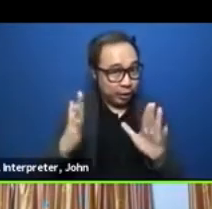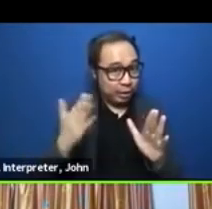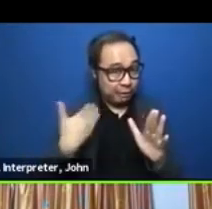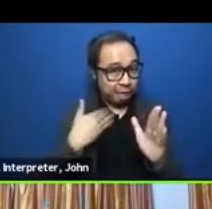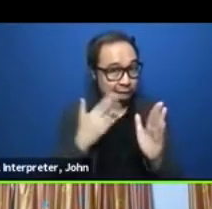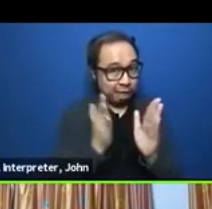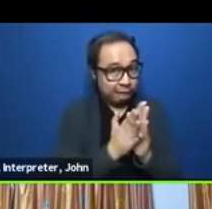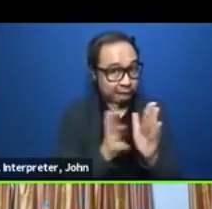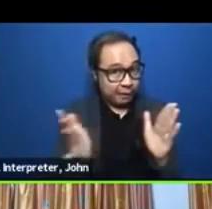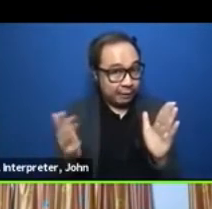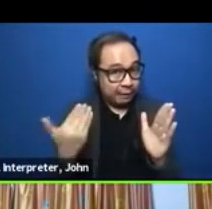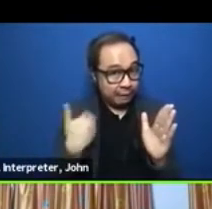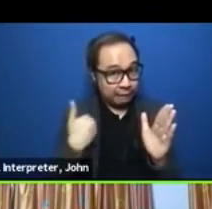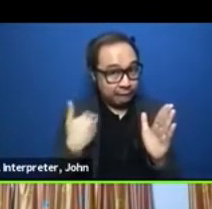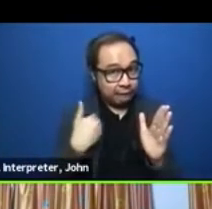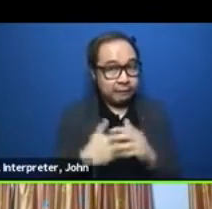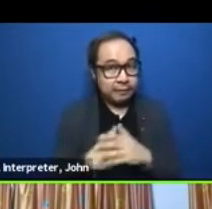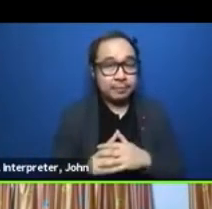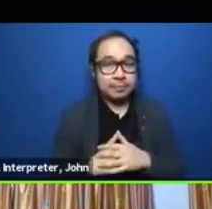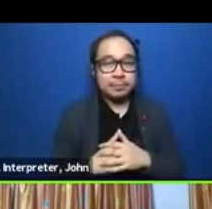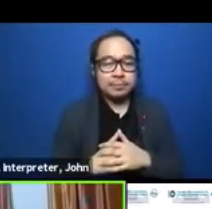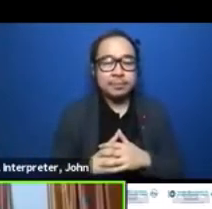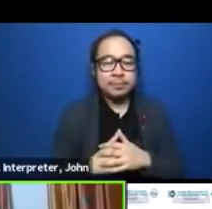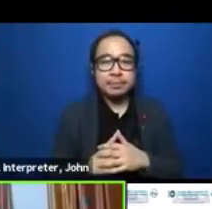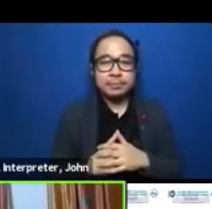Sujata, we are coming back to you again on this.